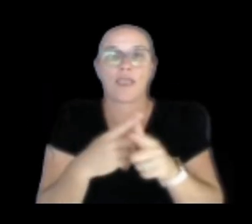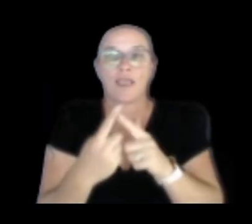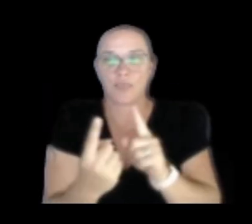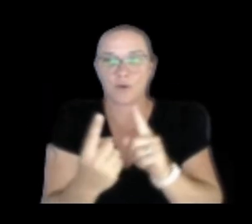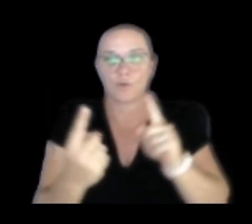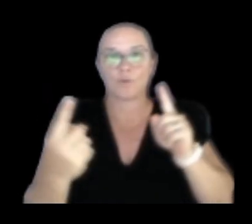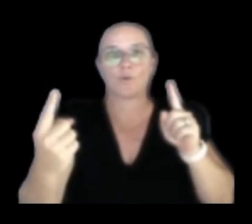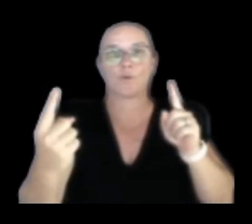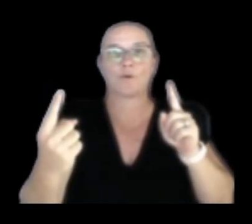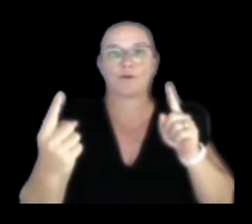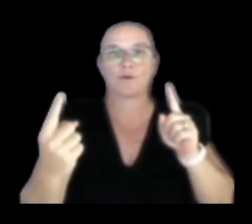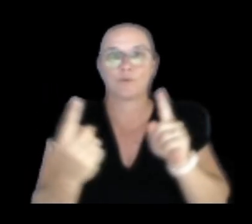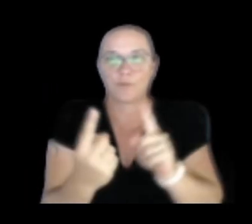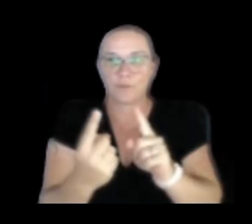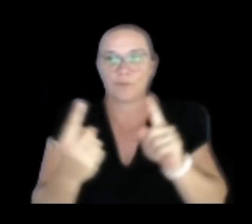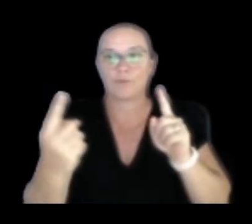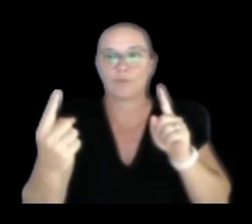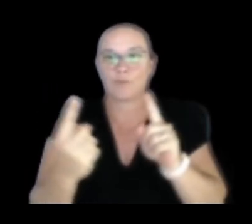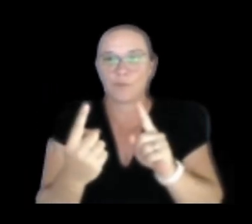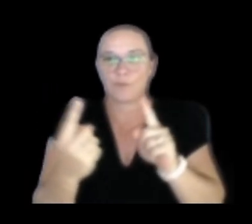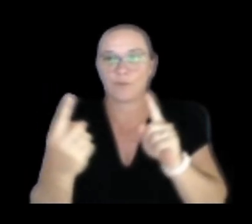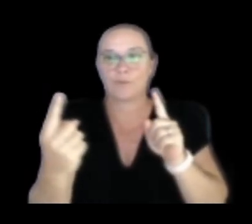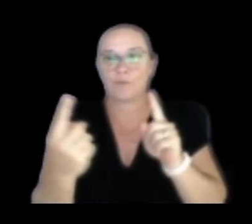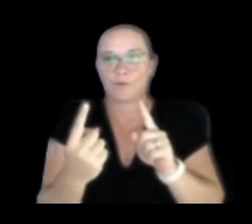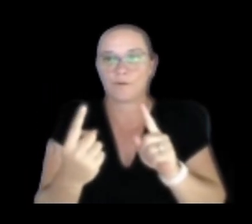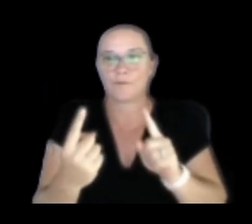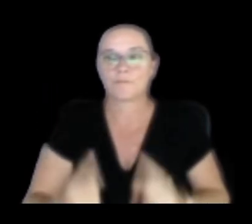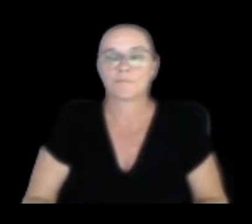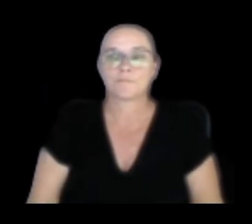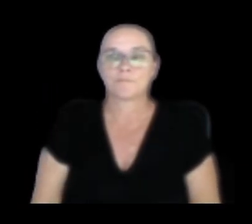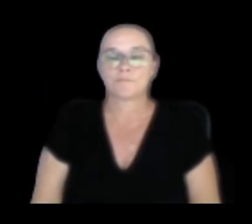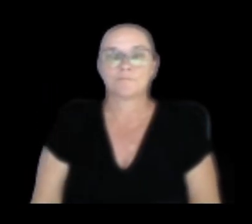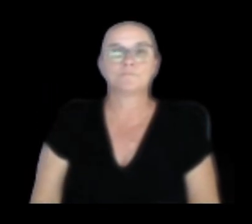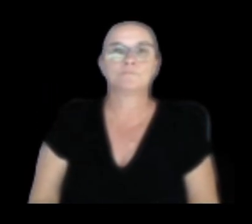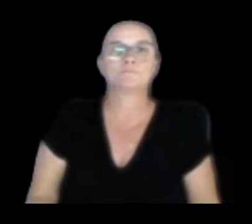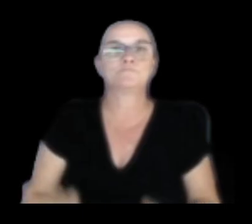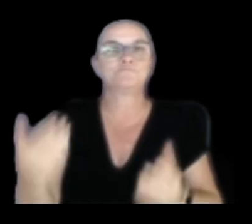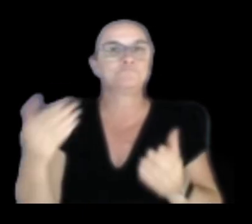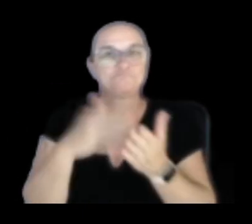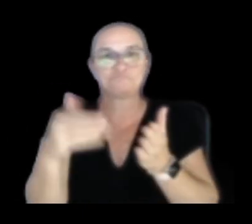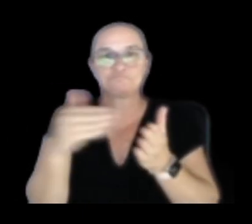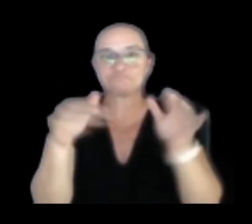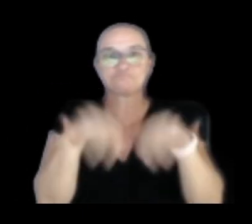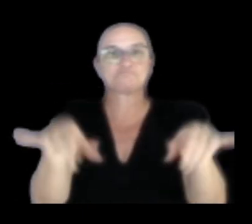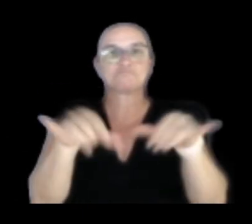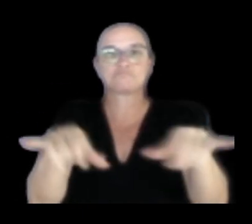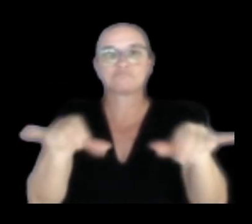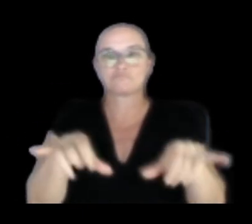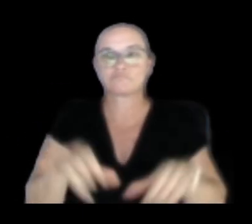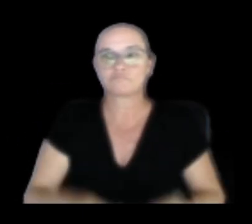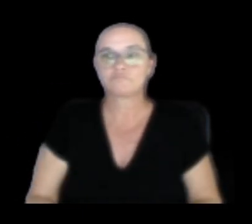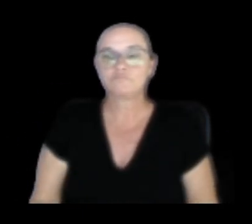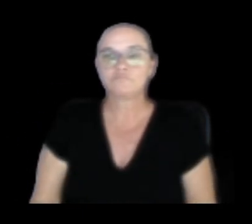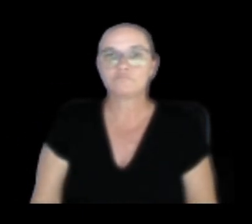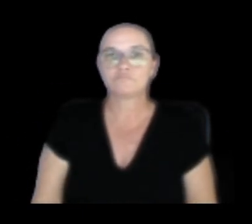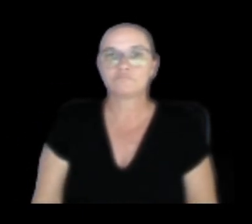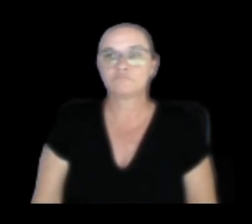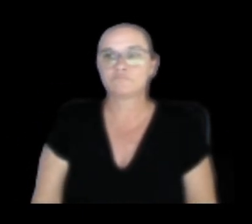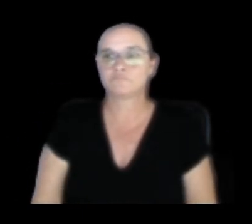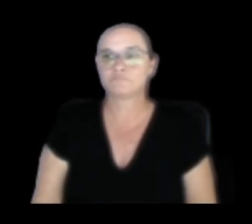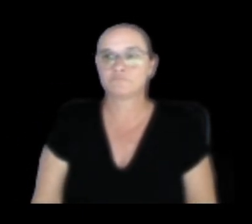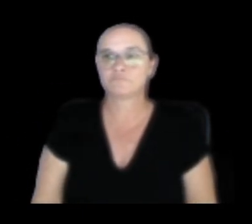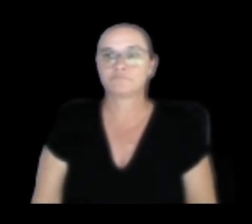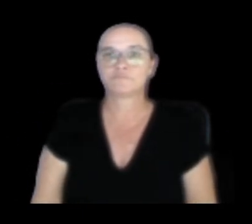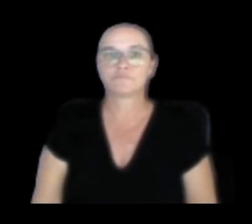extends again, contracts and extends repeatedly, following the same pattern of the tilt we just showed. This is